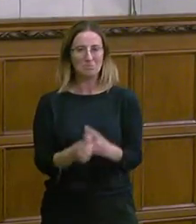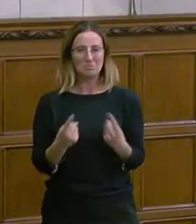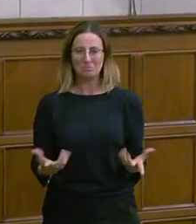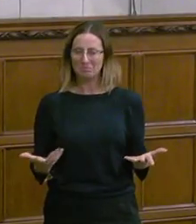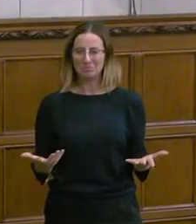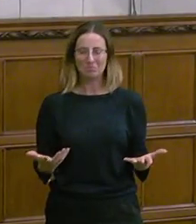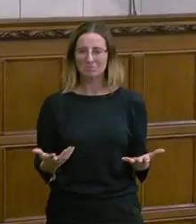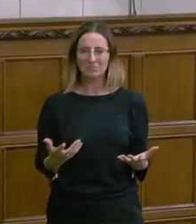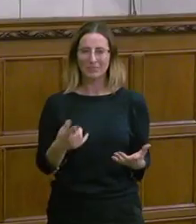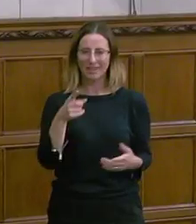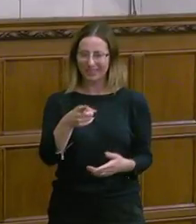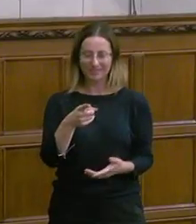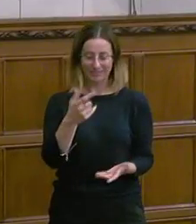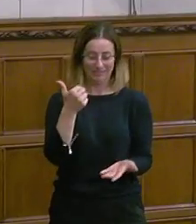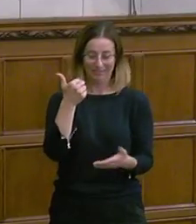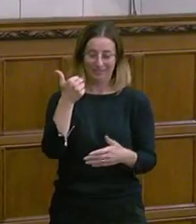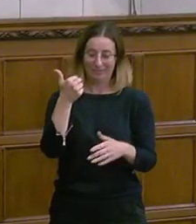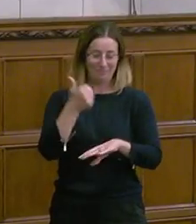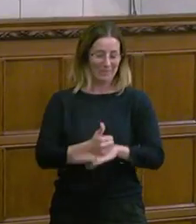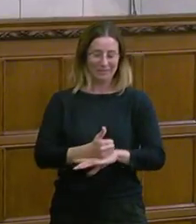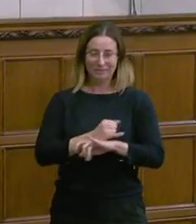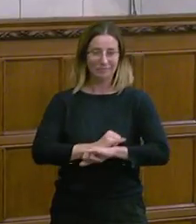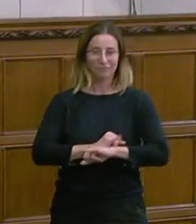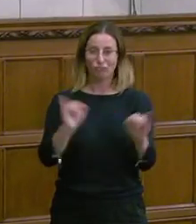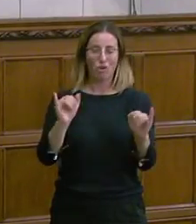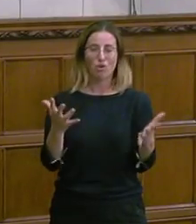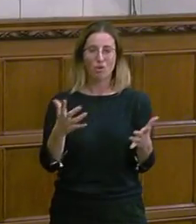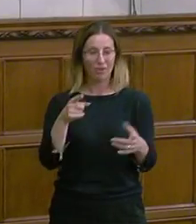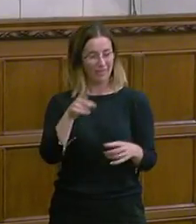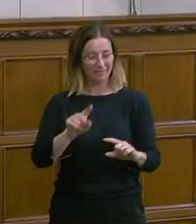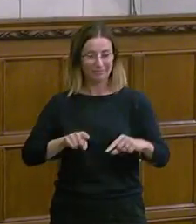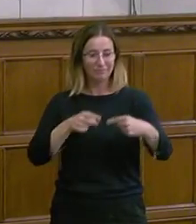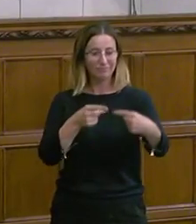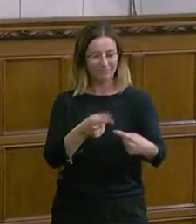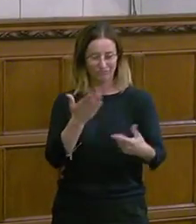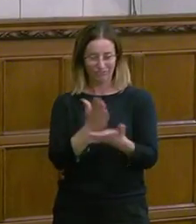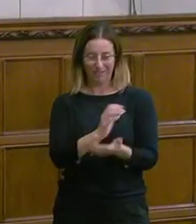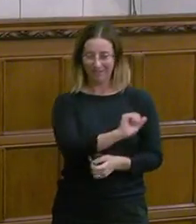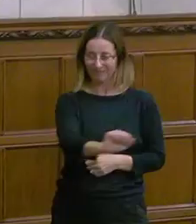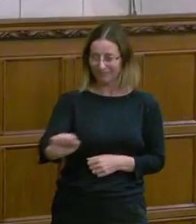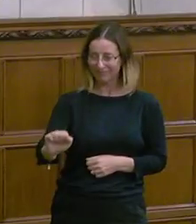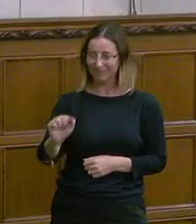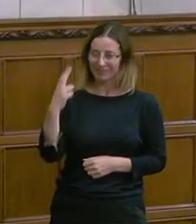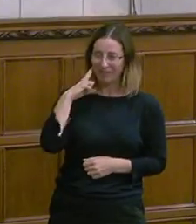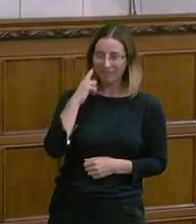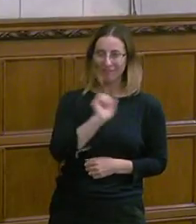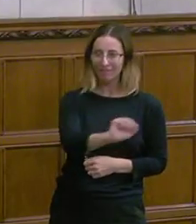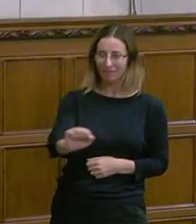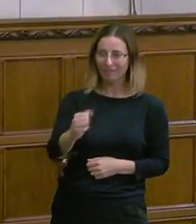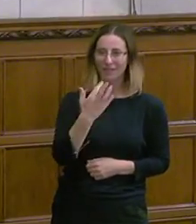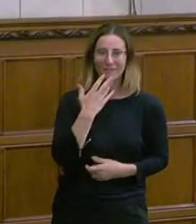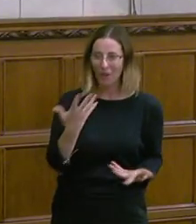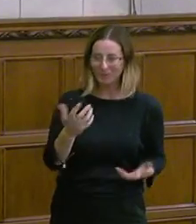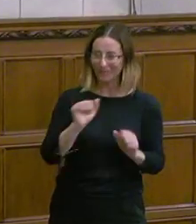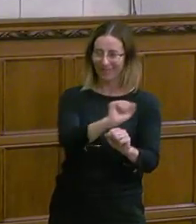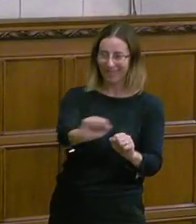is fundamentally wrong and discriminatory against people for no fault of their own. That is their language. Yes,